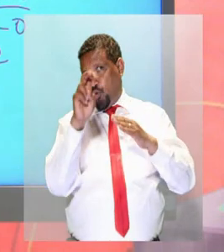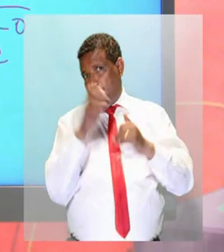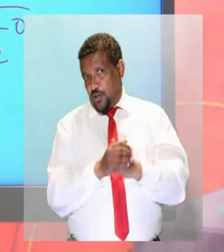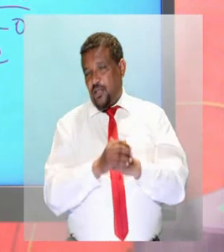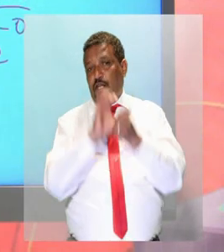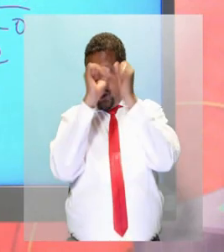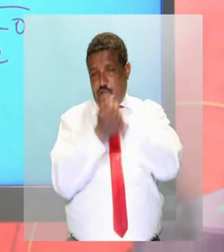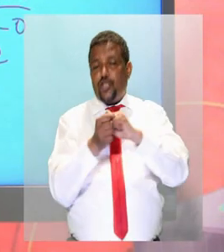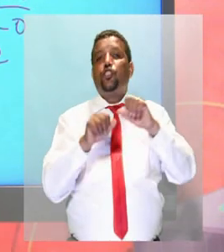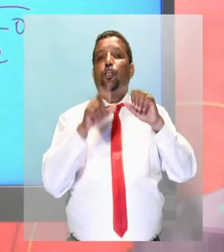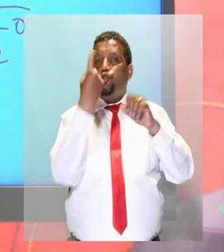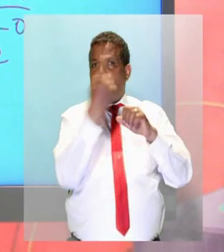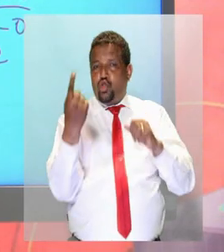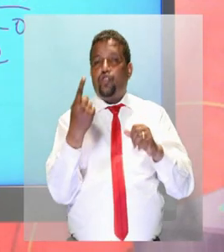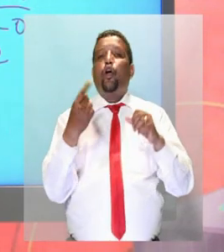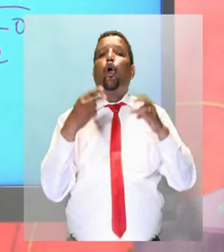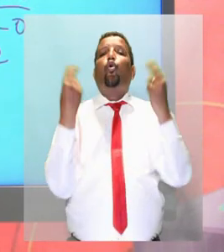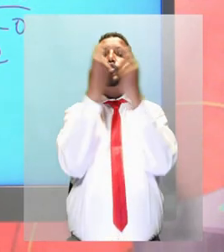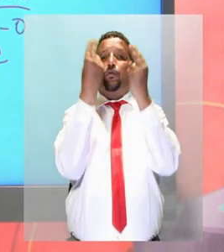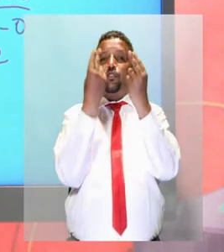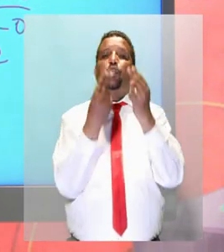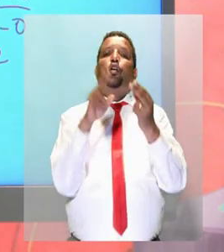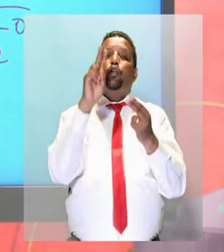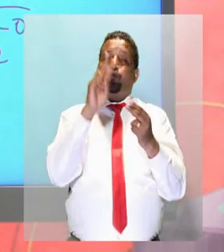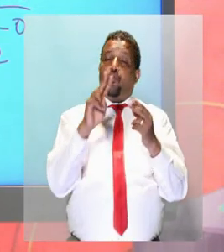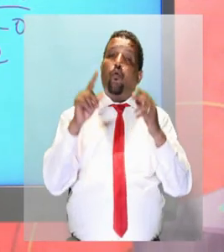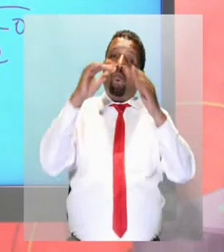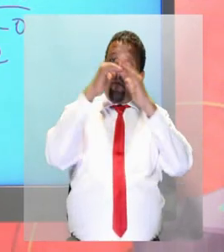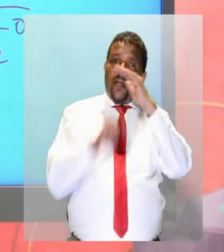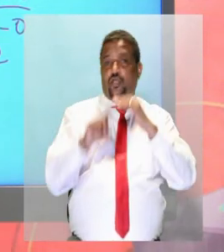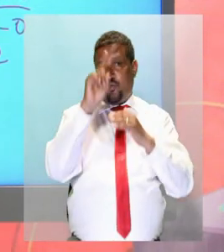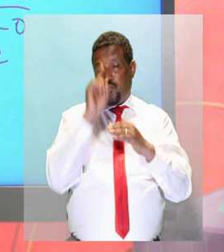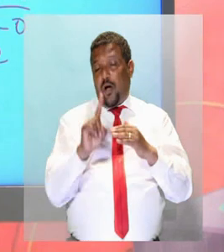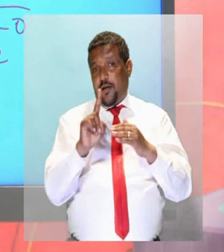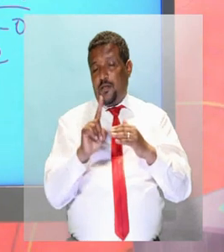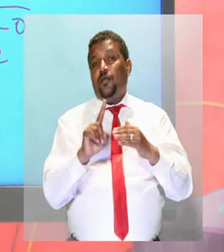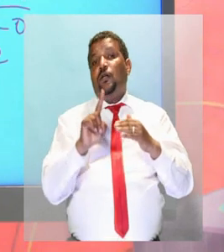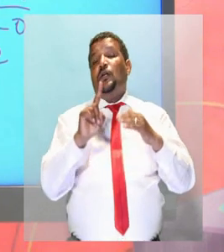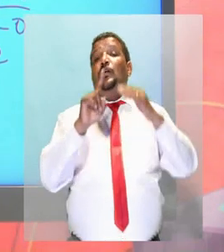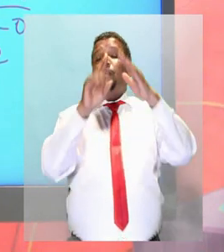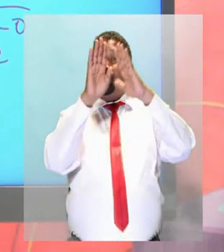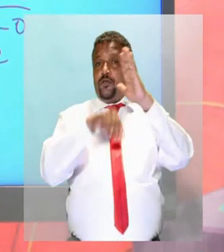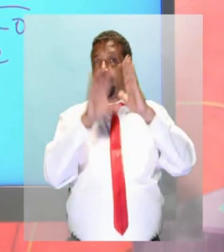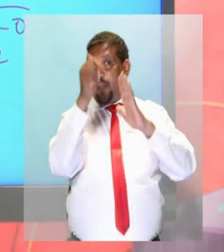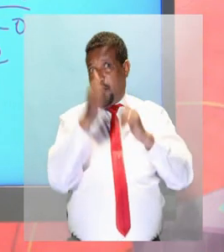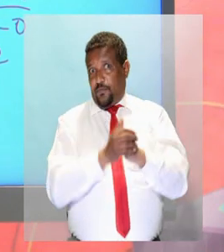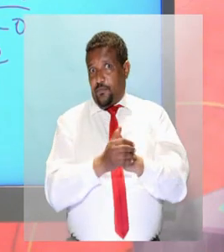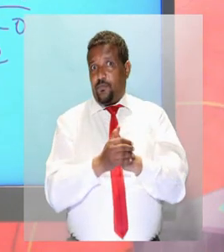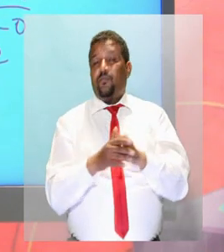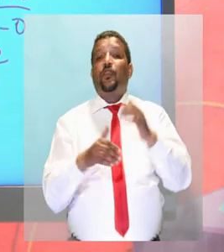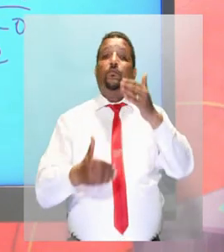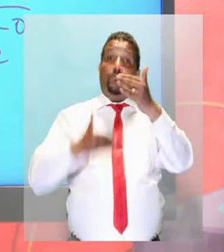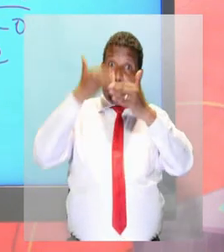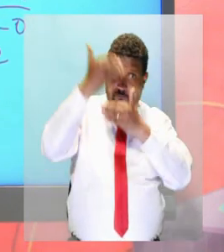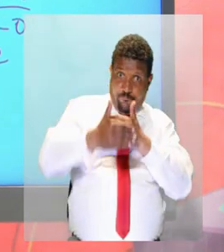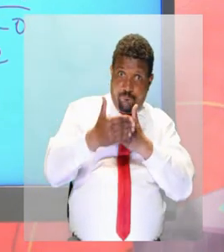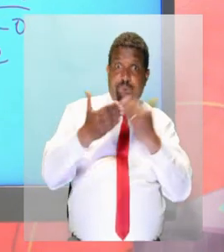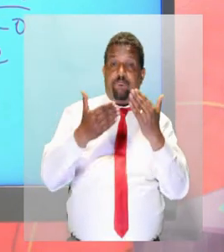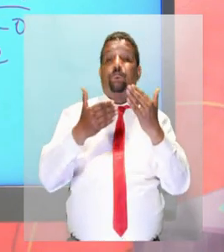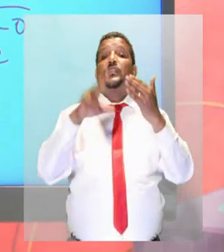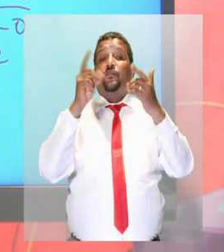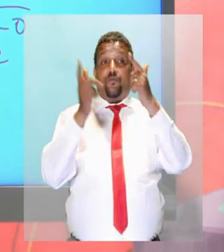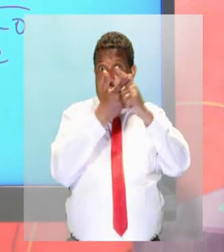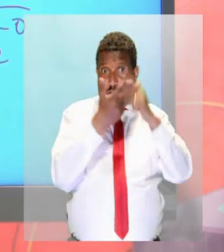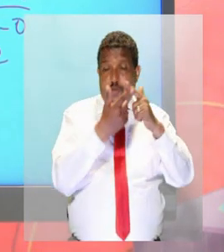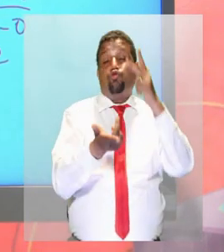change in consumption, which is 2 minus 1. This is 10. And when we come across from the second unit to the third,